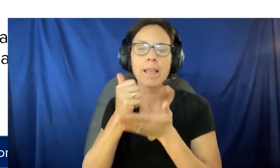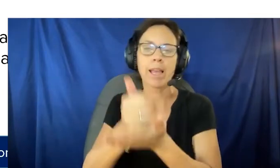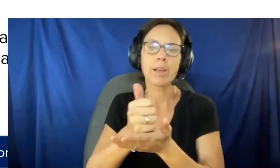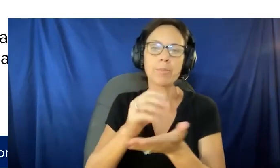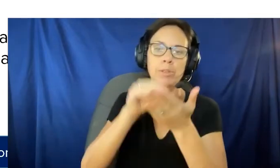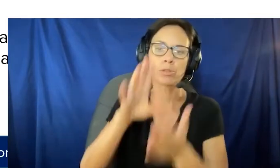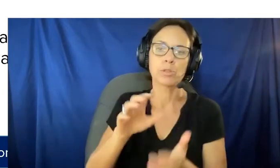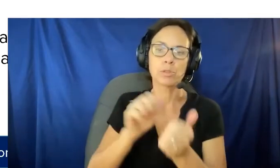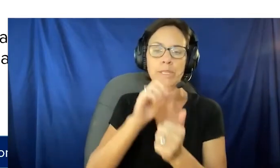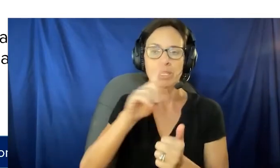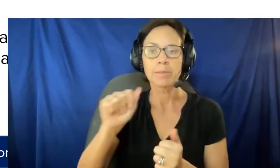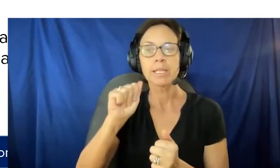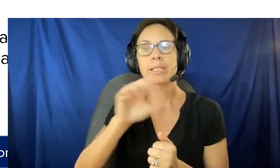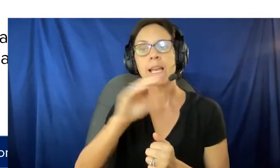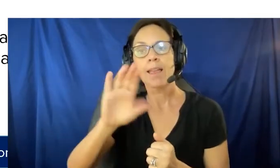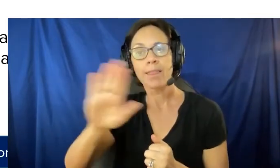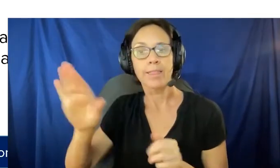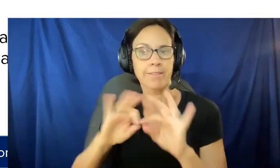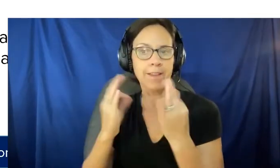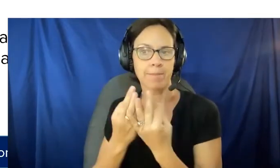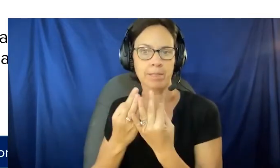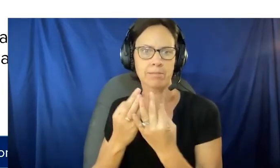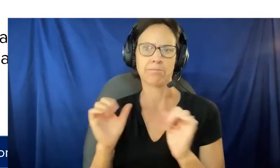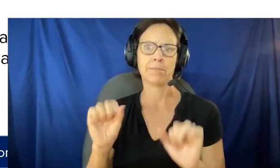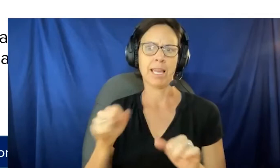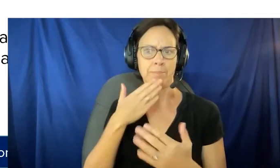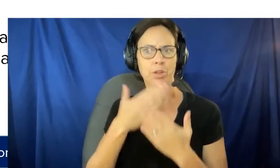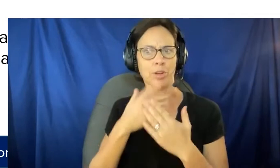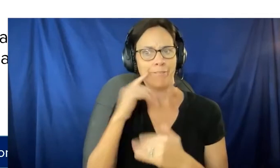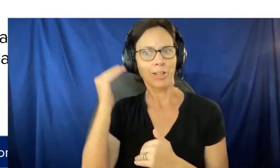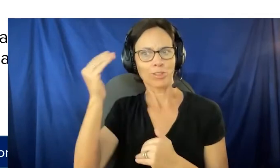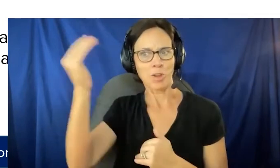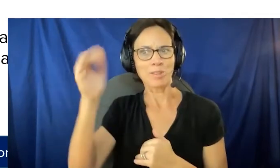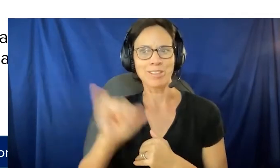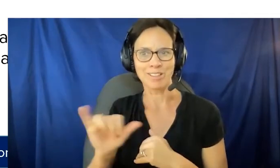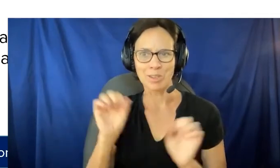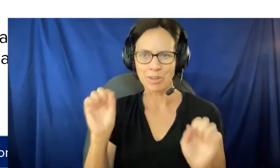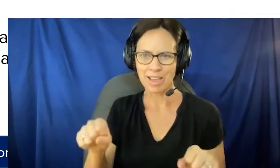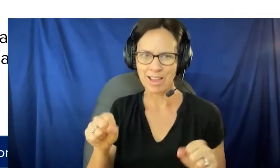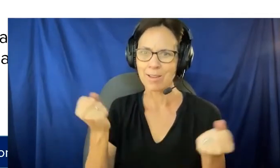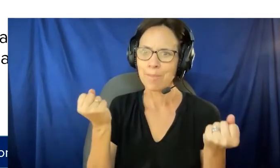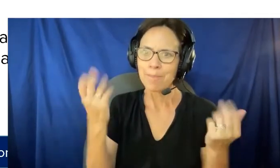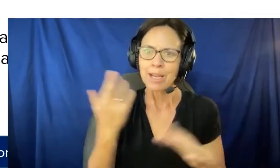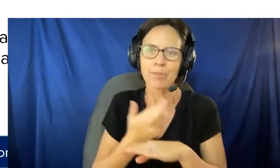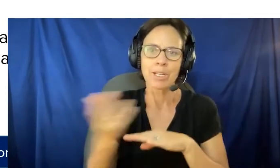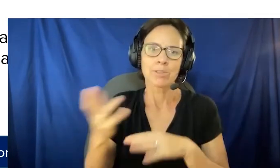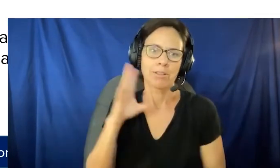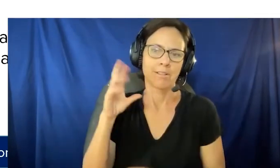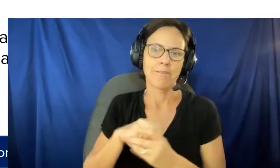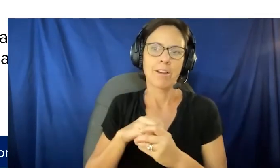families. And let me tell you, it can be good for adults as well, because there's lots of resources in this